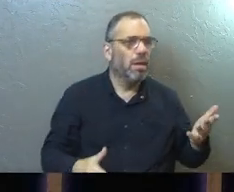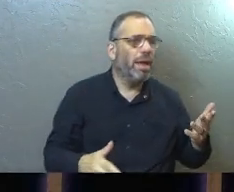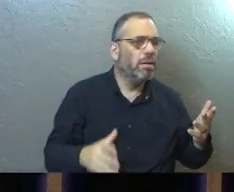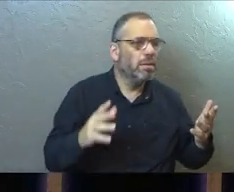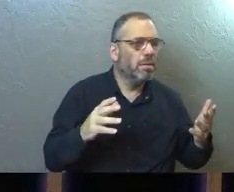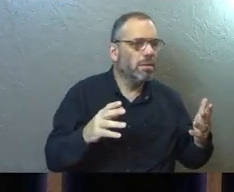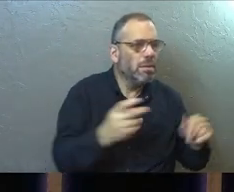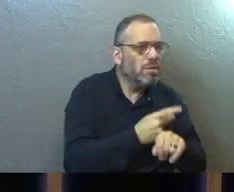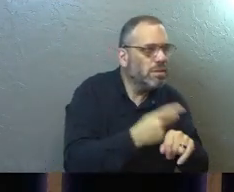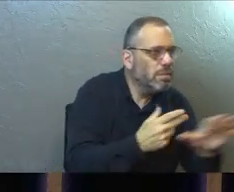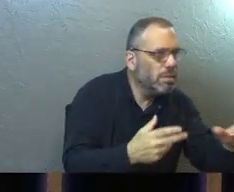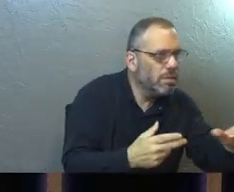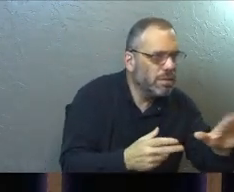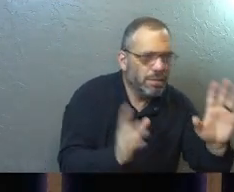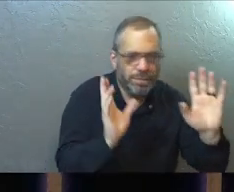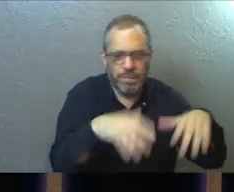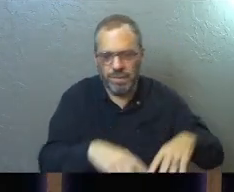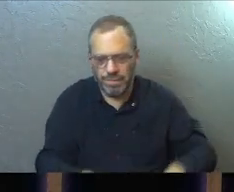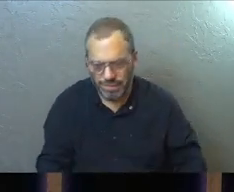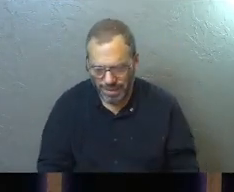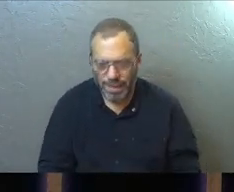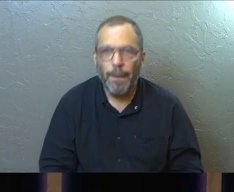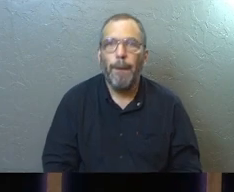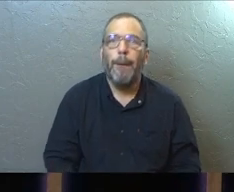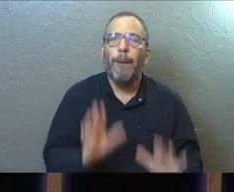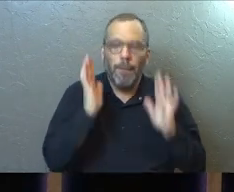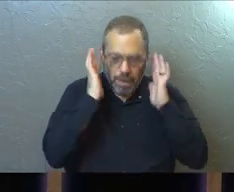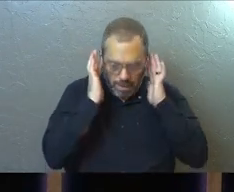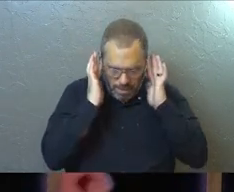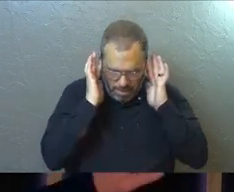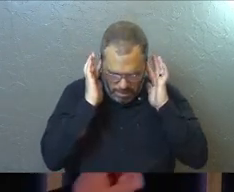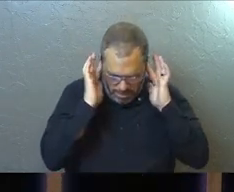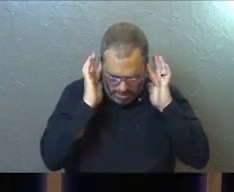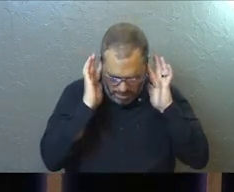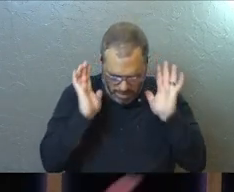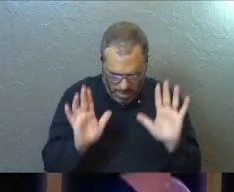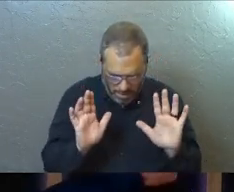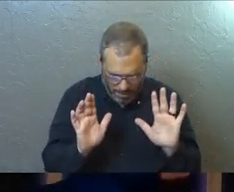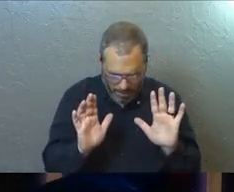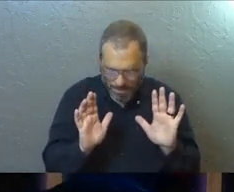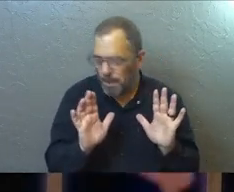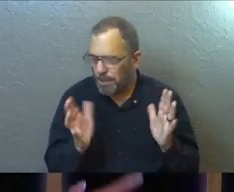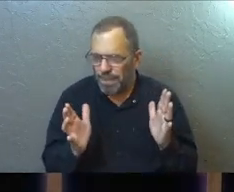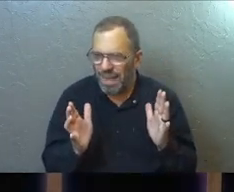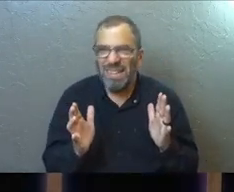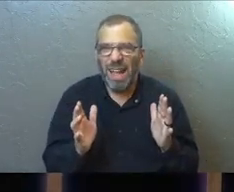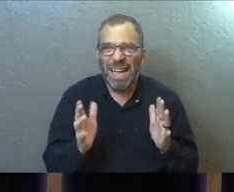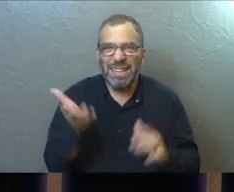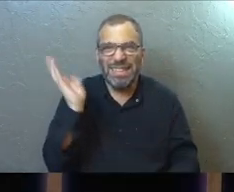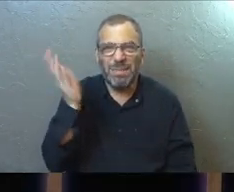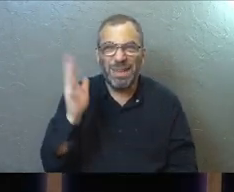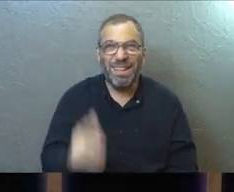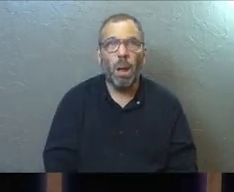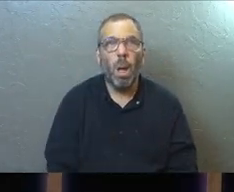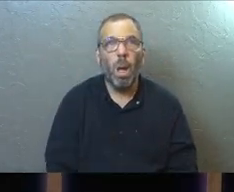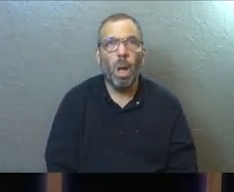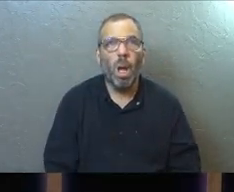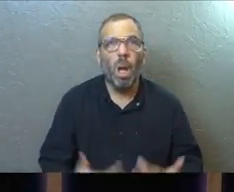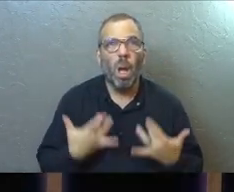at? Let's go. Okay. All right, so this is kind of a depressing picture so far,